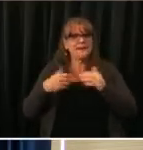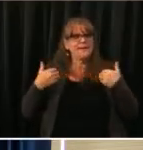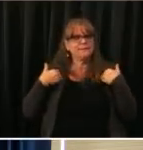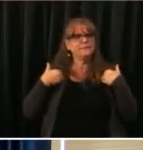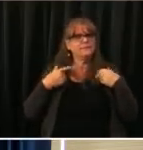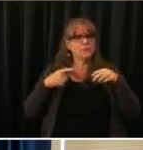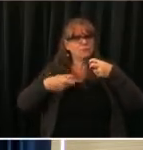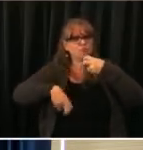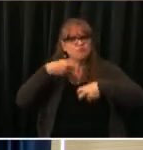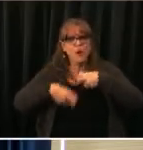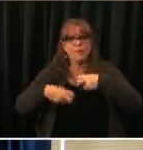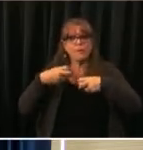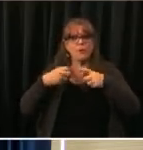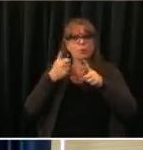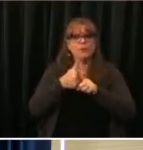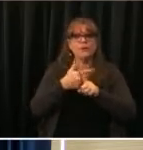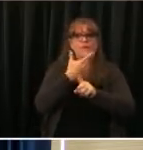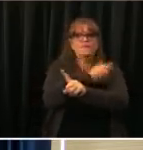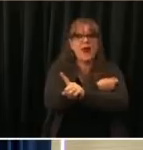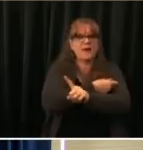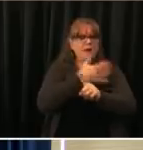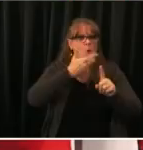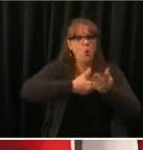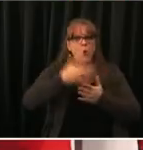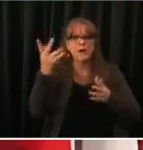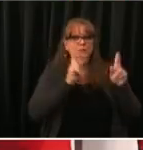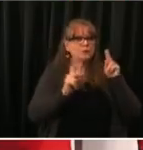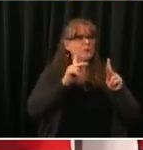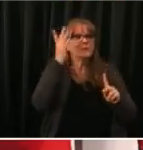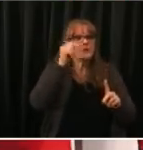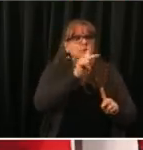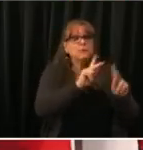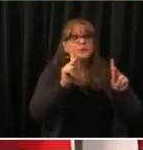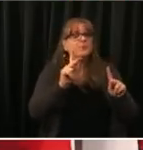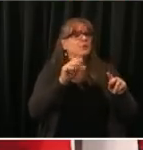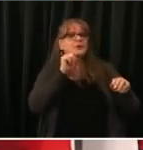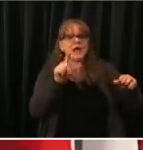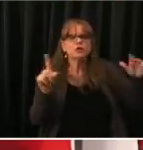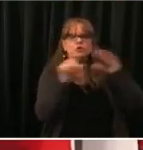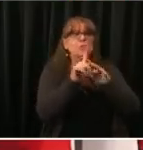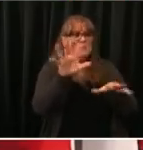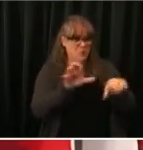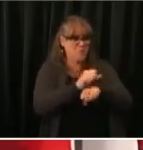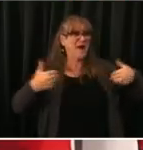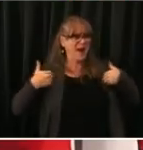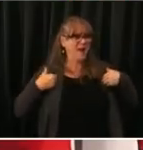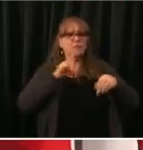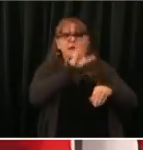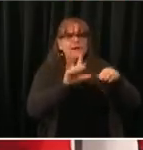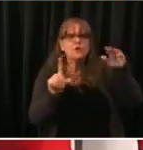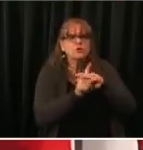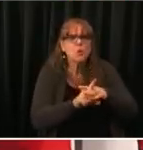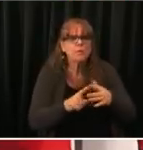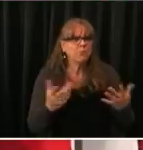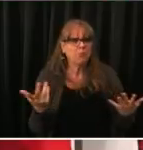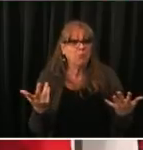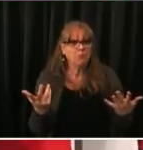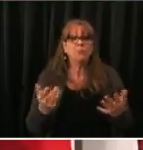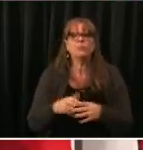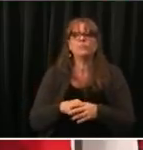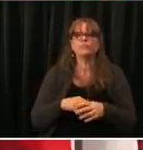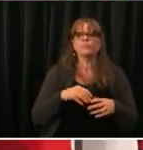waste because people aren't showing up for their appointments, as you mentioned. Yeah. So first on the waste issue, we have very clear instructions